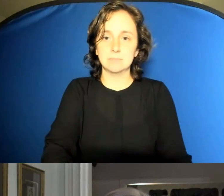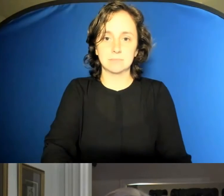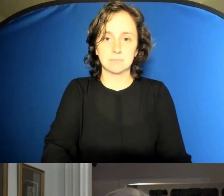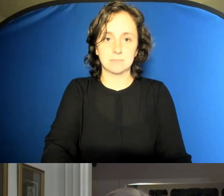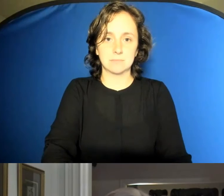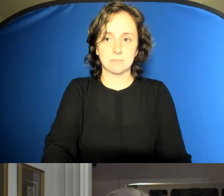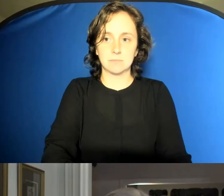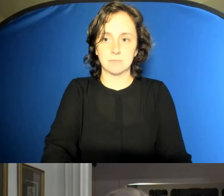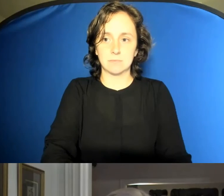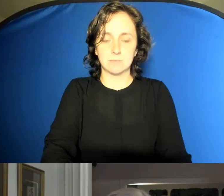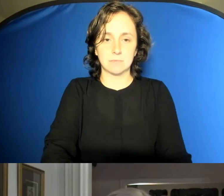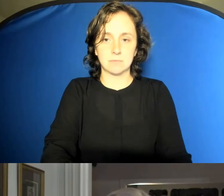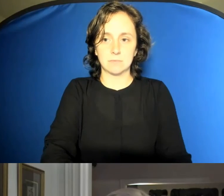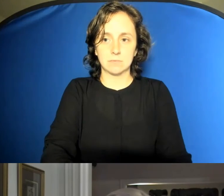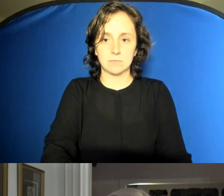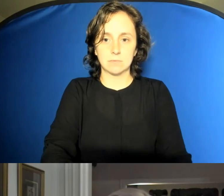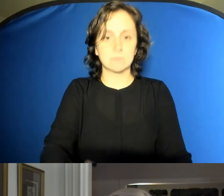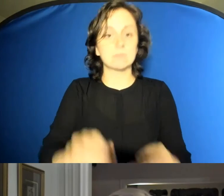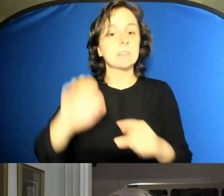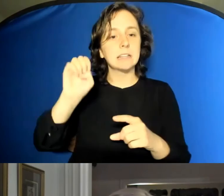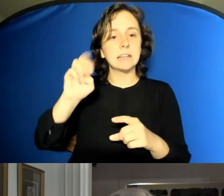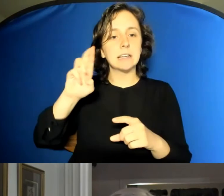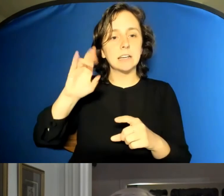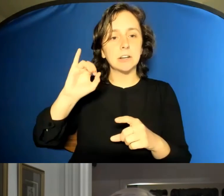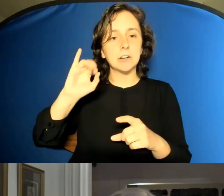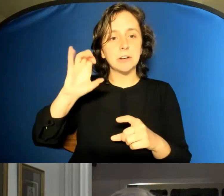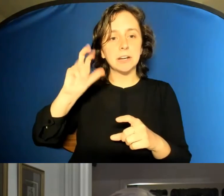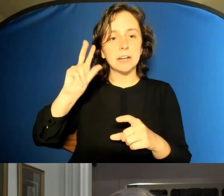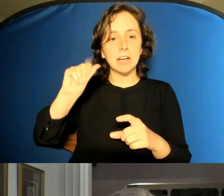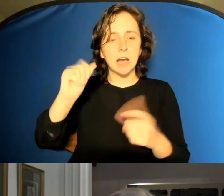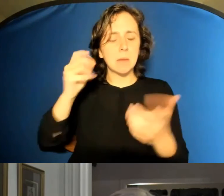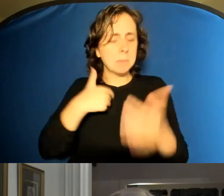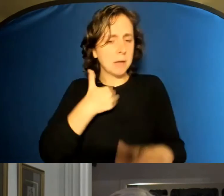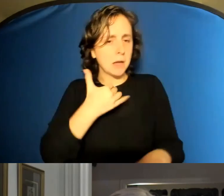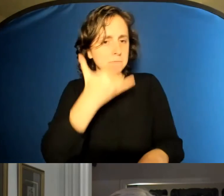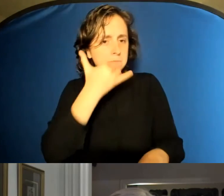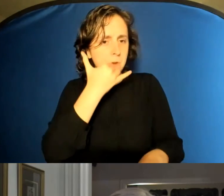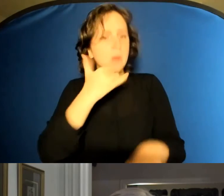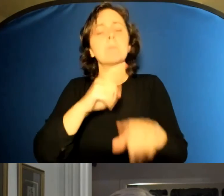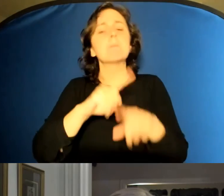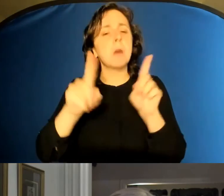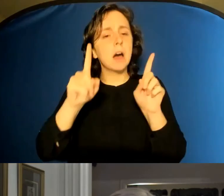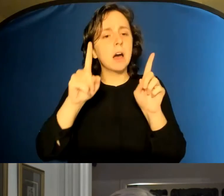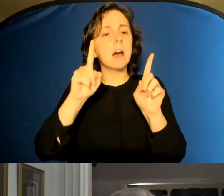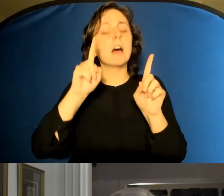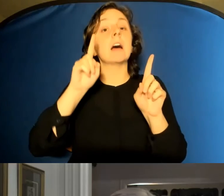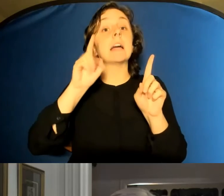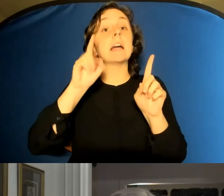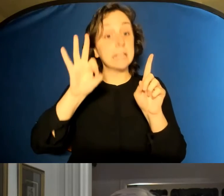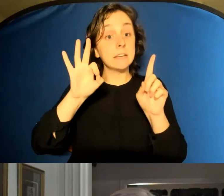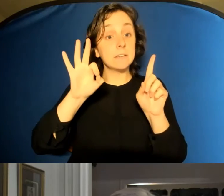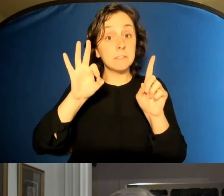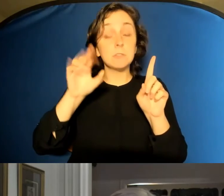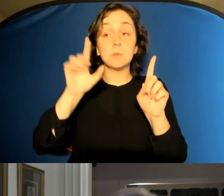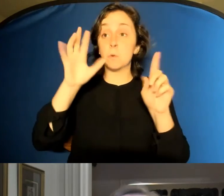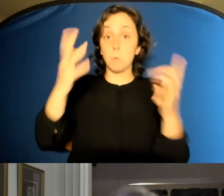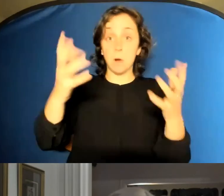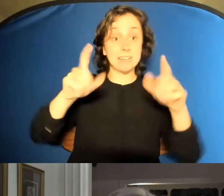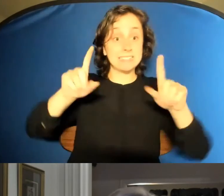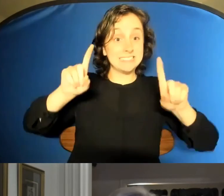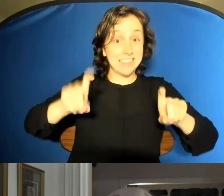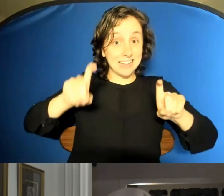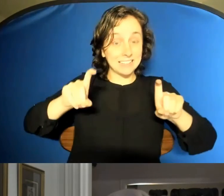And Donna, correct me if I'm wrong, and you might have mentioned this, the only way you can actually get tested is if you had an actual lesion, and